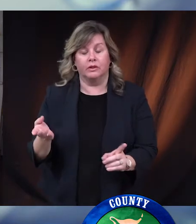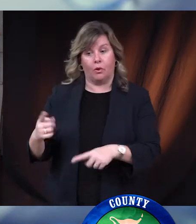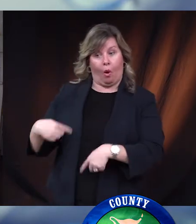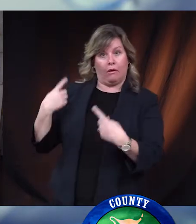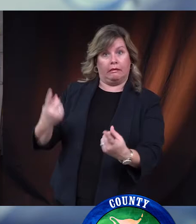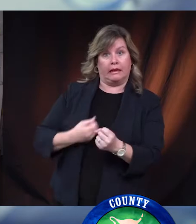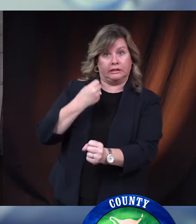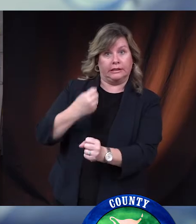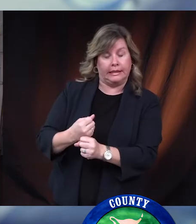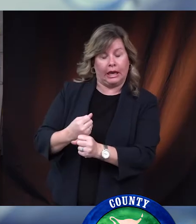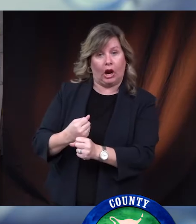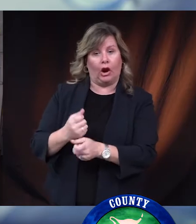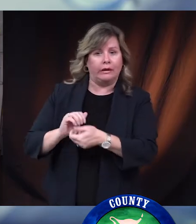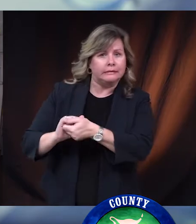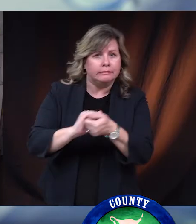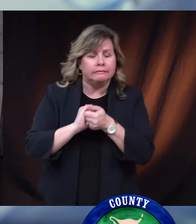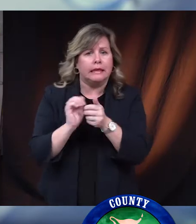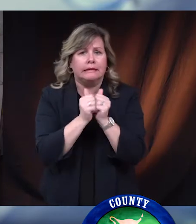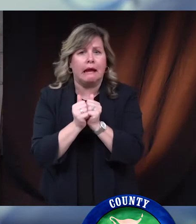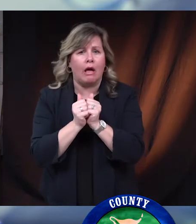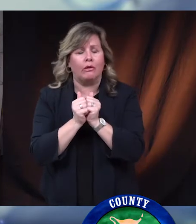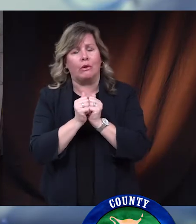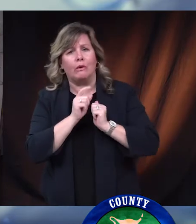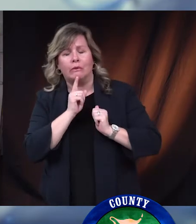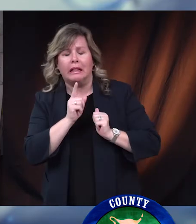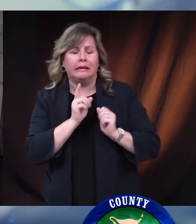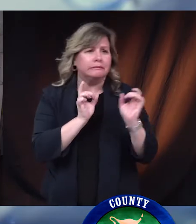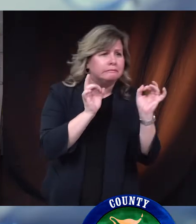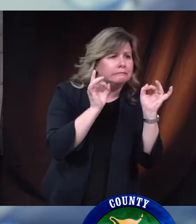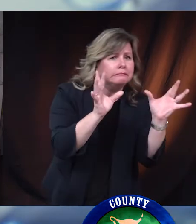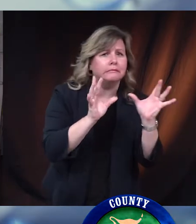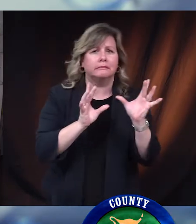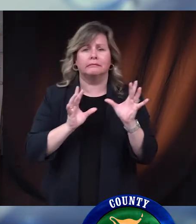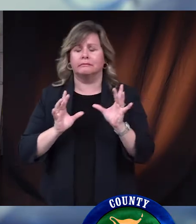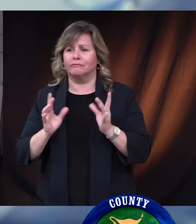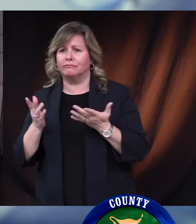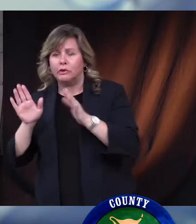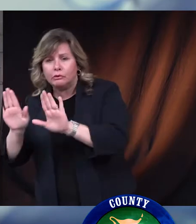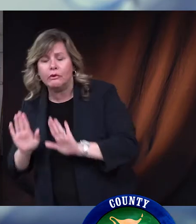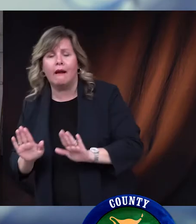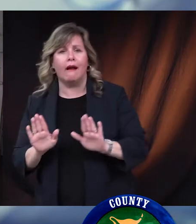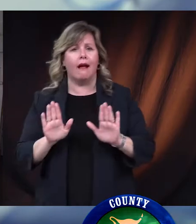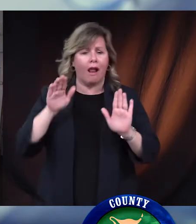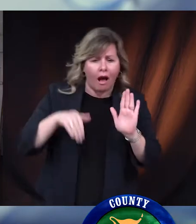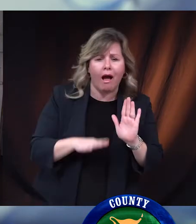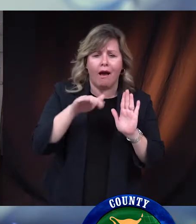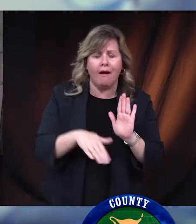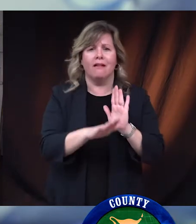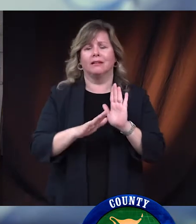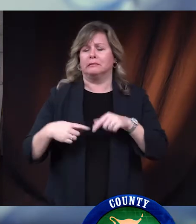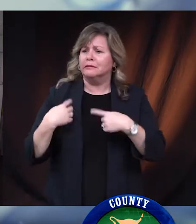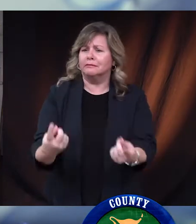together over the last year plus with COVID, some highs and some lows, and we are entering what I think is the